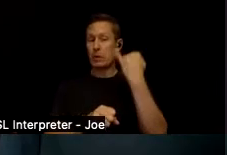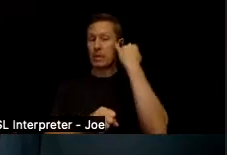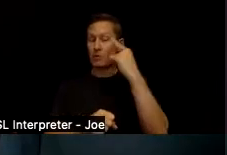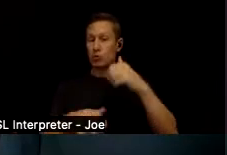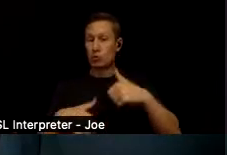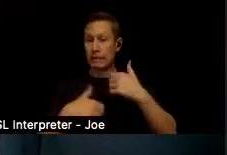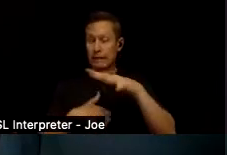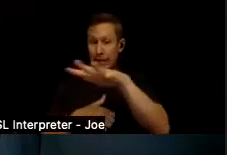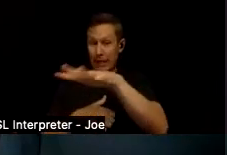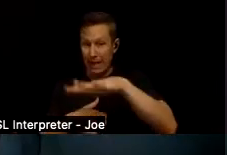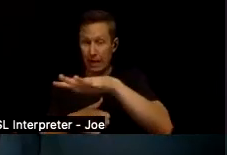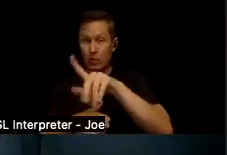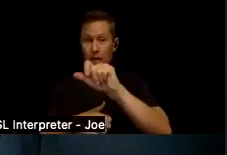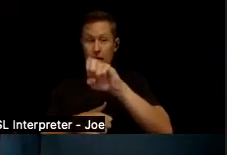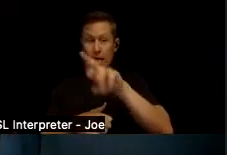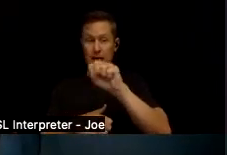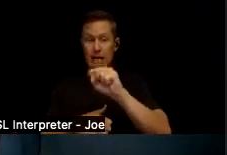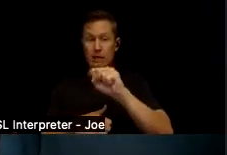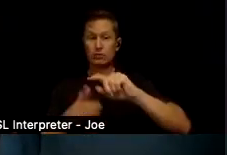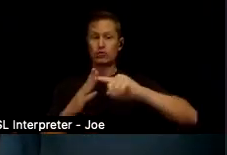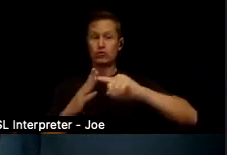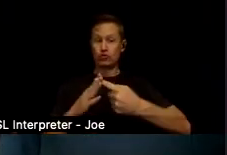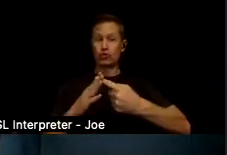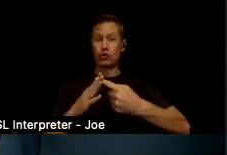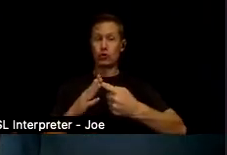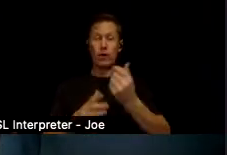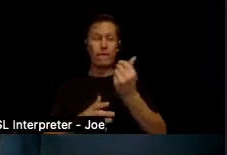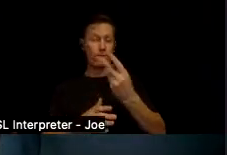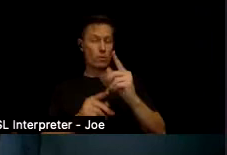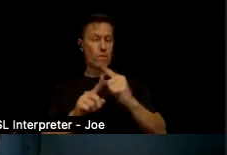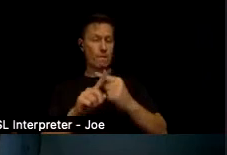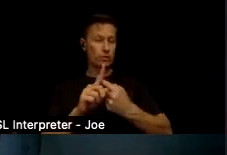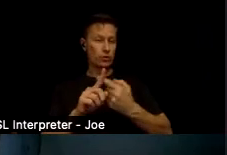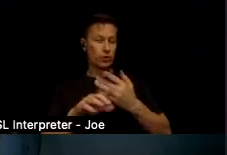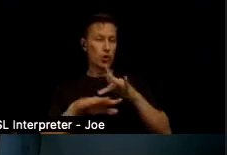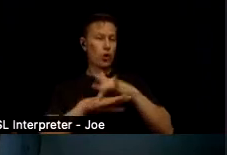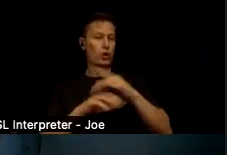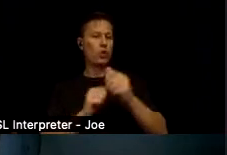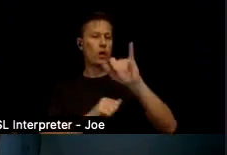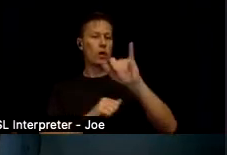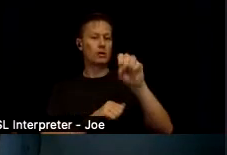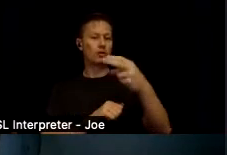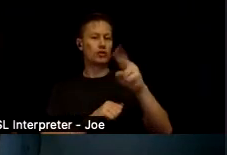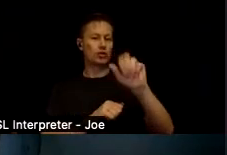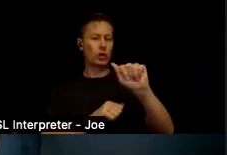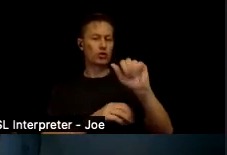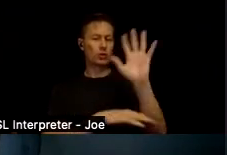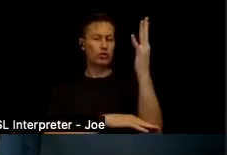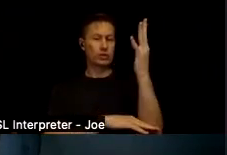the Landers sequence really started a couple of months earlier with the Joshua Tree earthquake on April